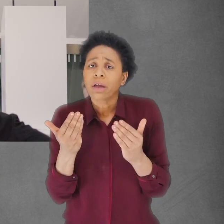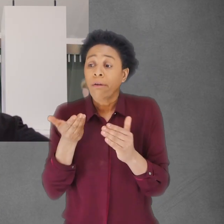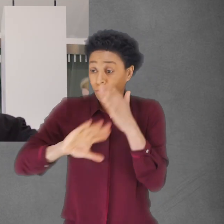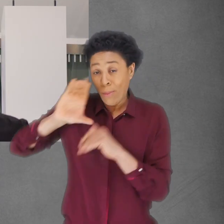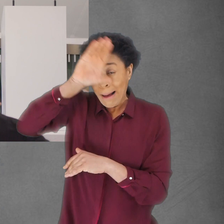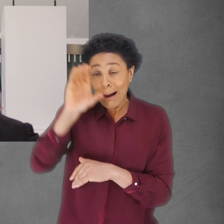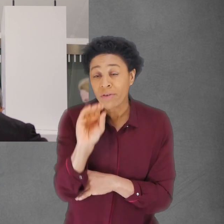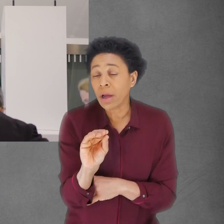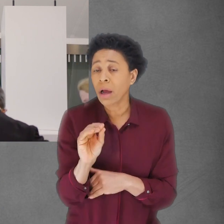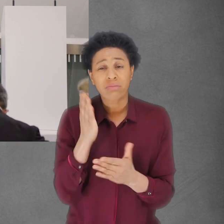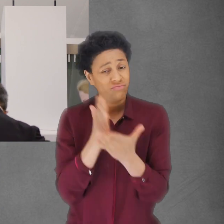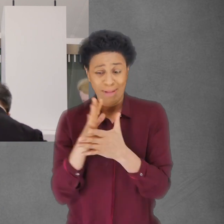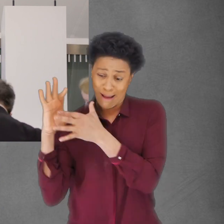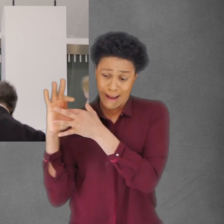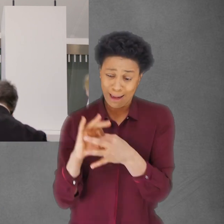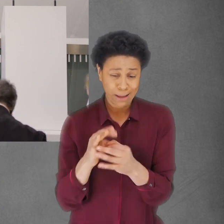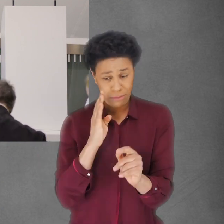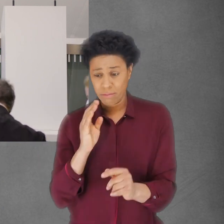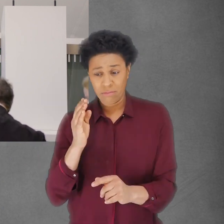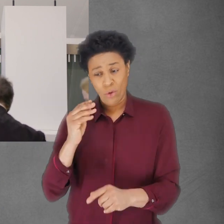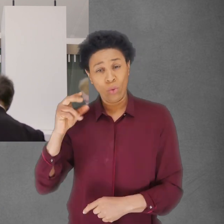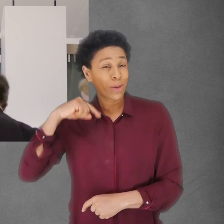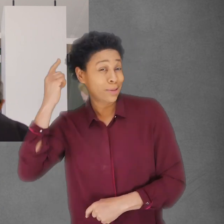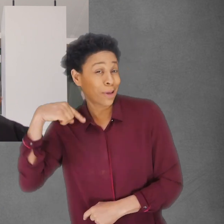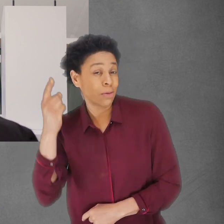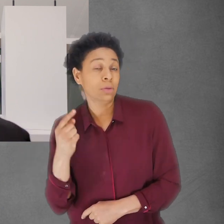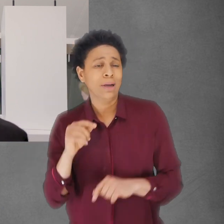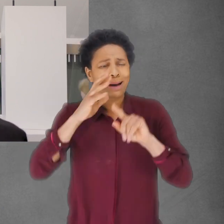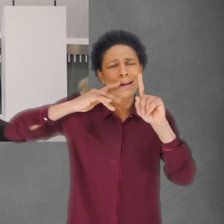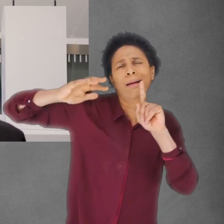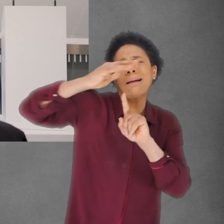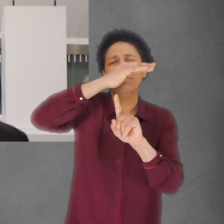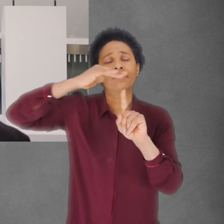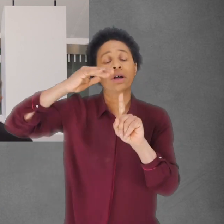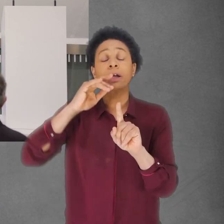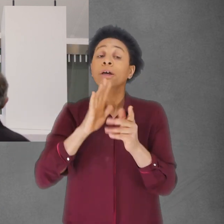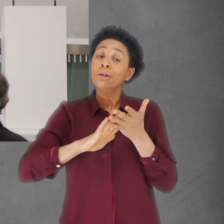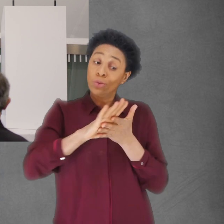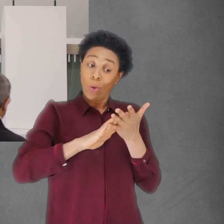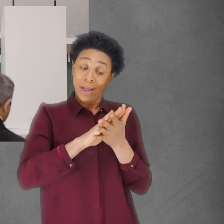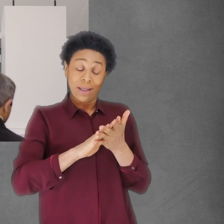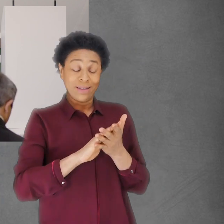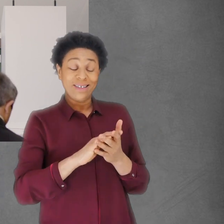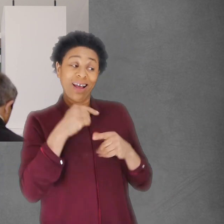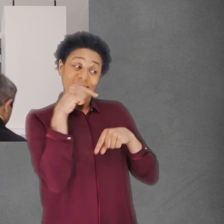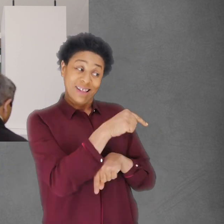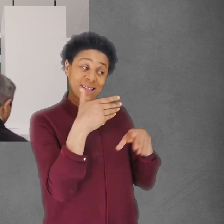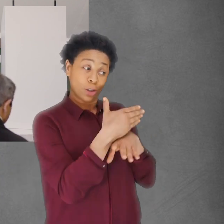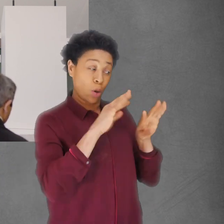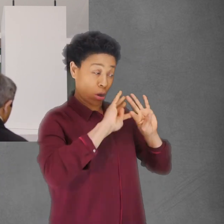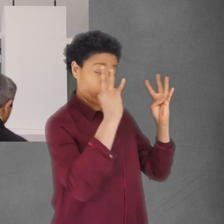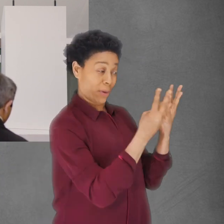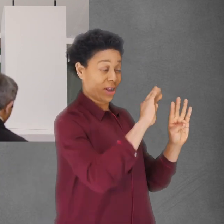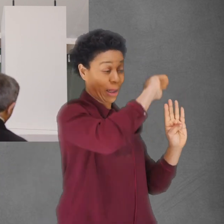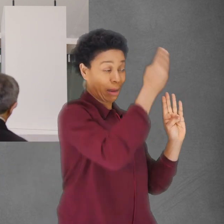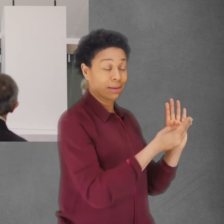and remembering in the African tradition are so much to do with sound and atmosphere. So it's been a really wonderful part of